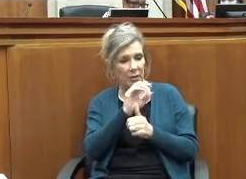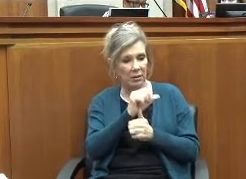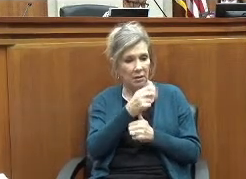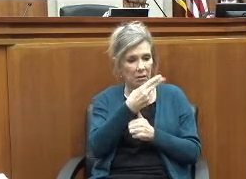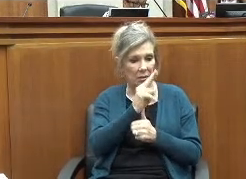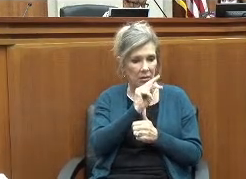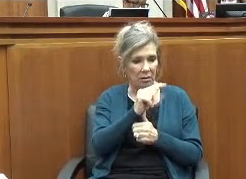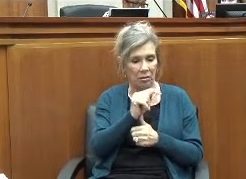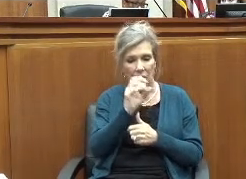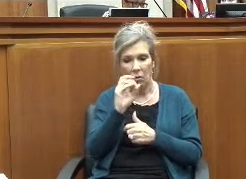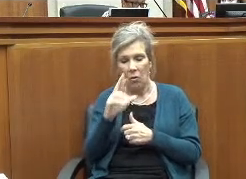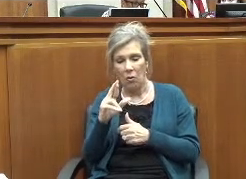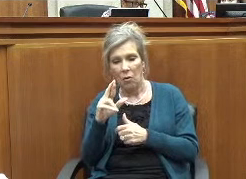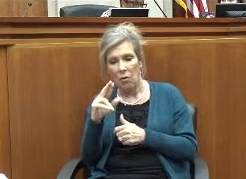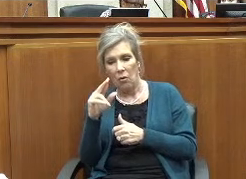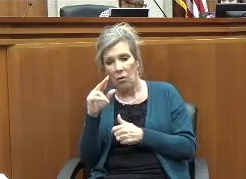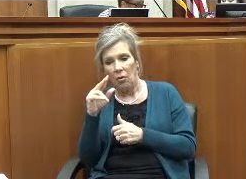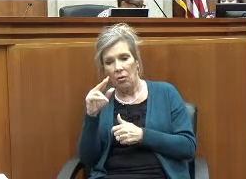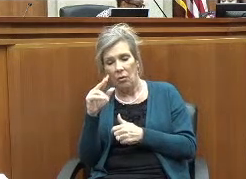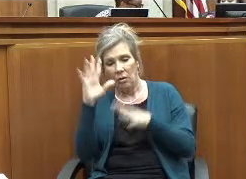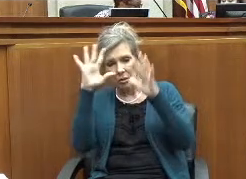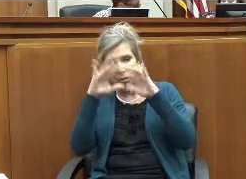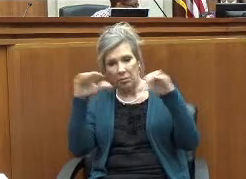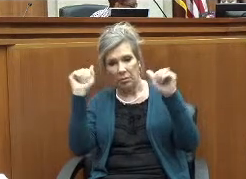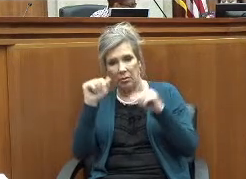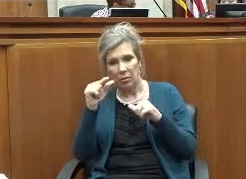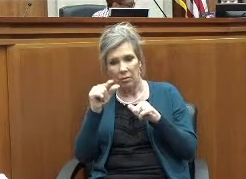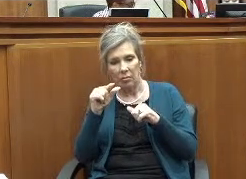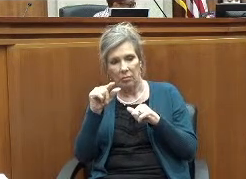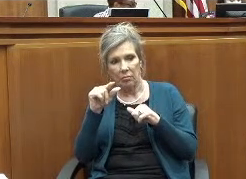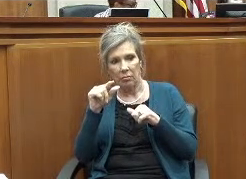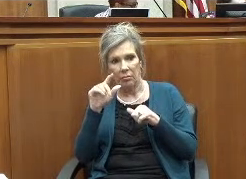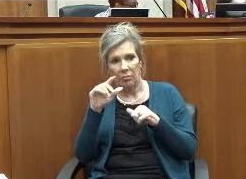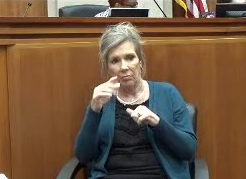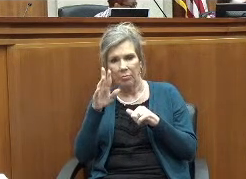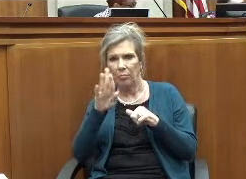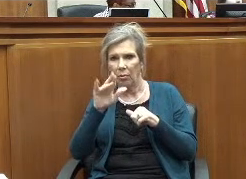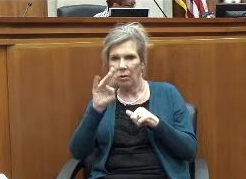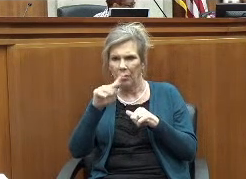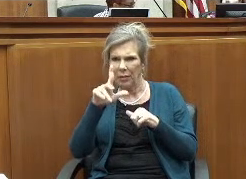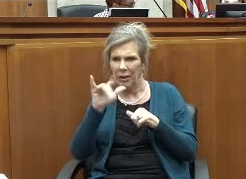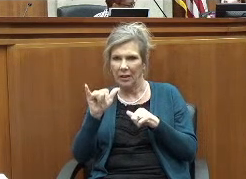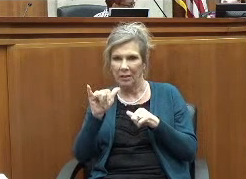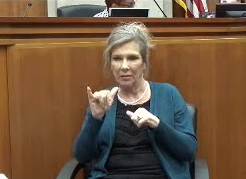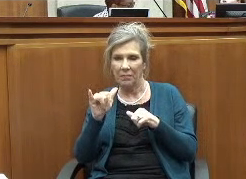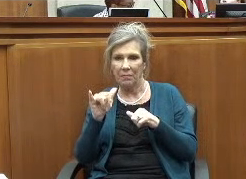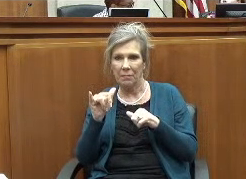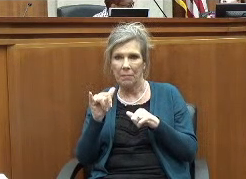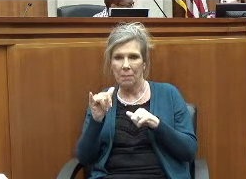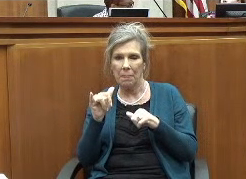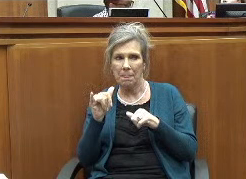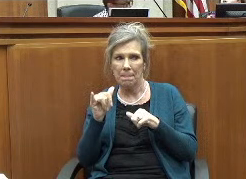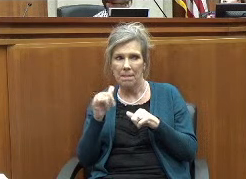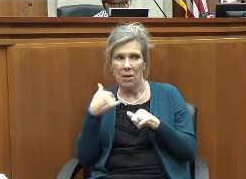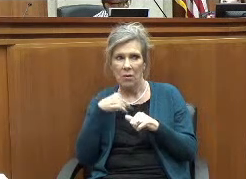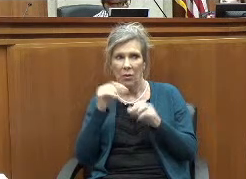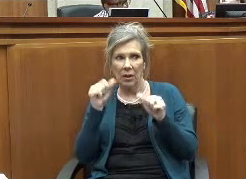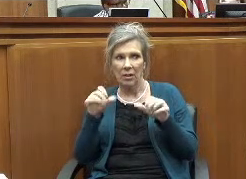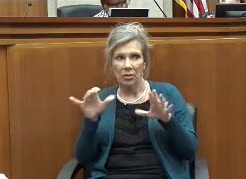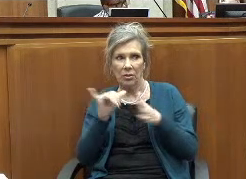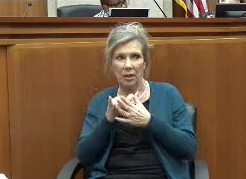or Superintendent Brumley around any changes to that language that need to be made, and we could do that at